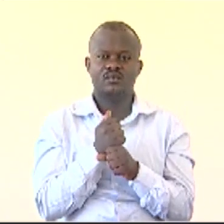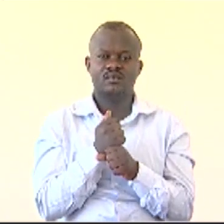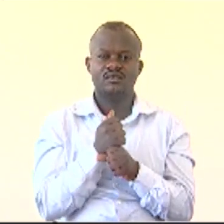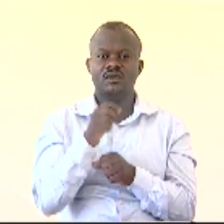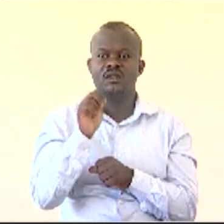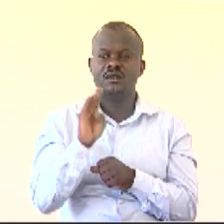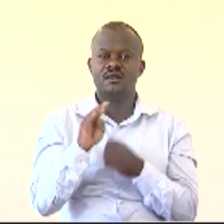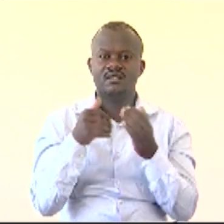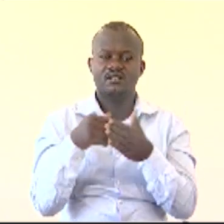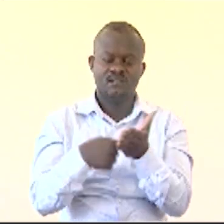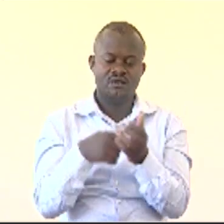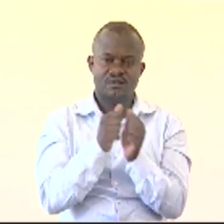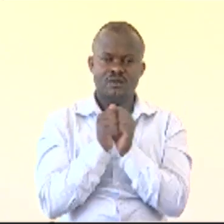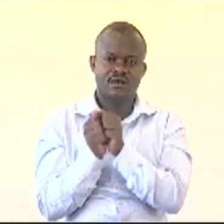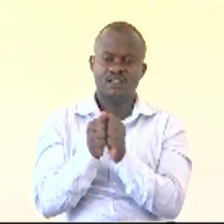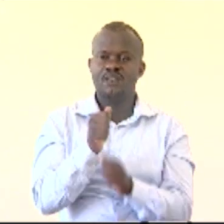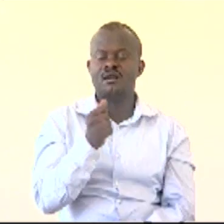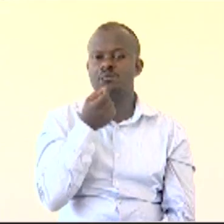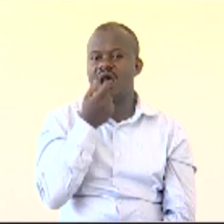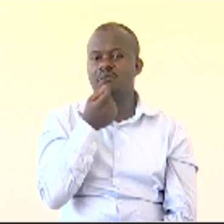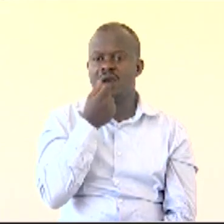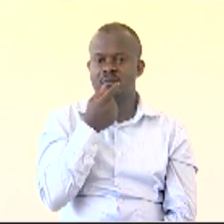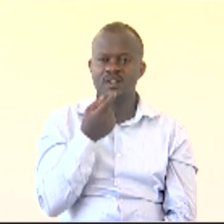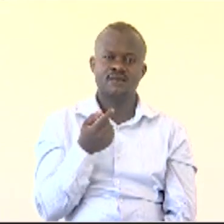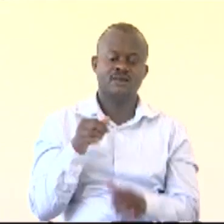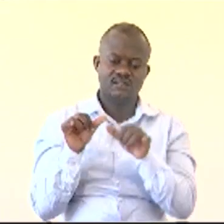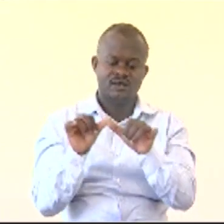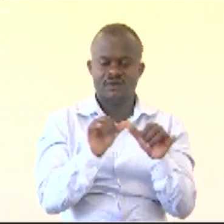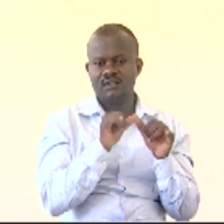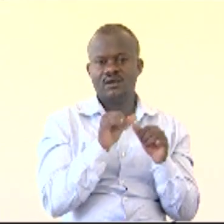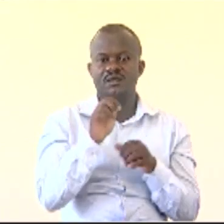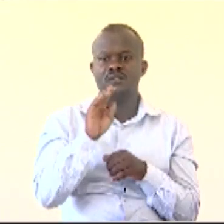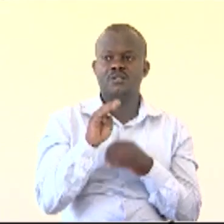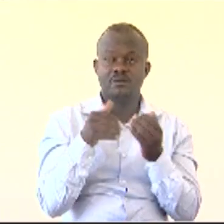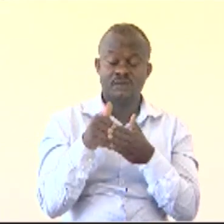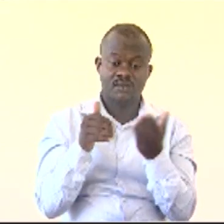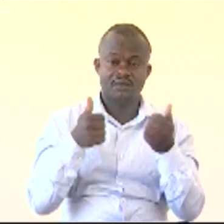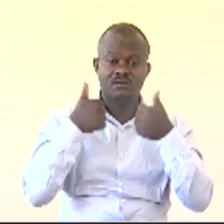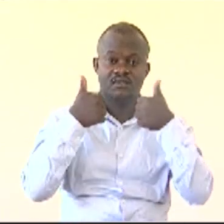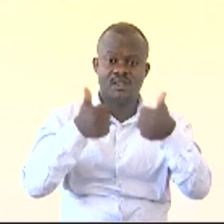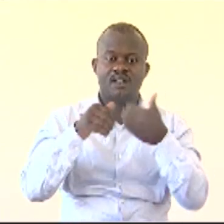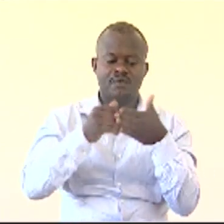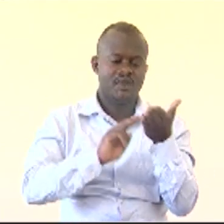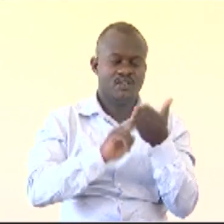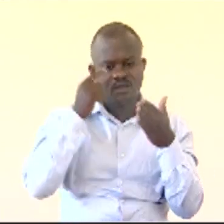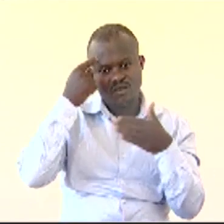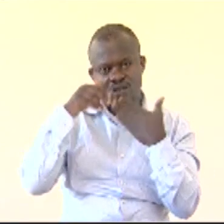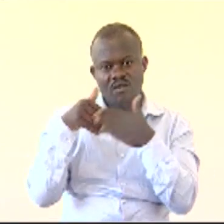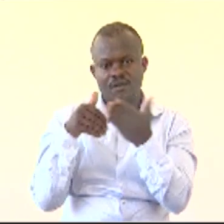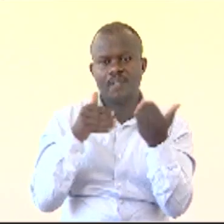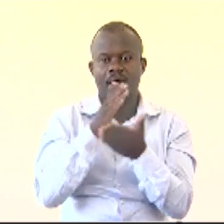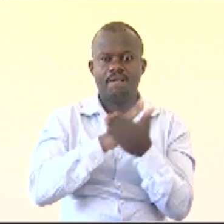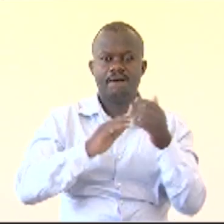Tuberculosis is treated with antibiotics. Standard antibiotics of TB drugs has been used for some